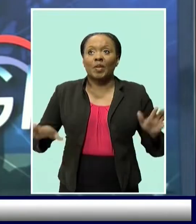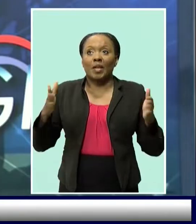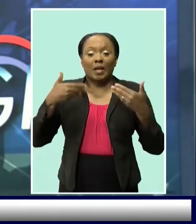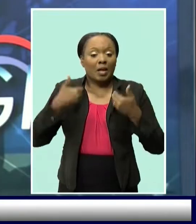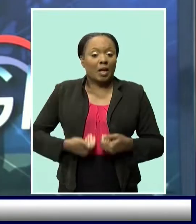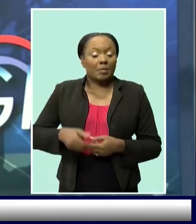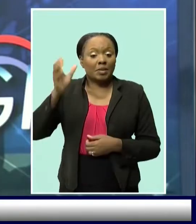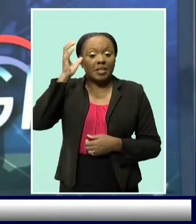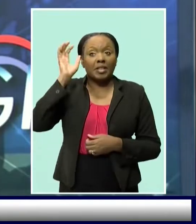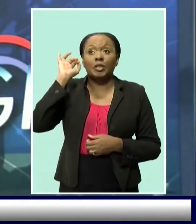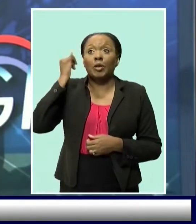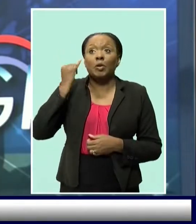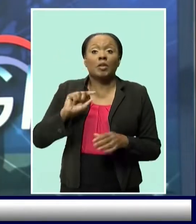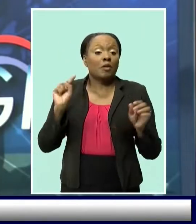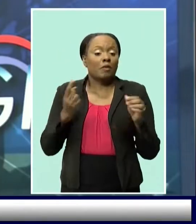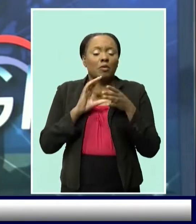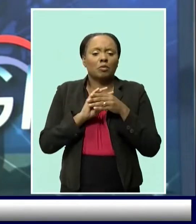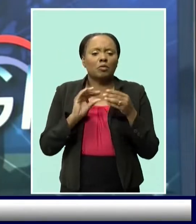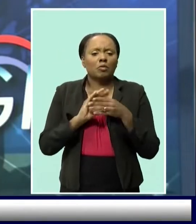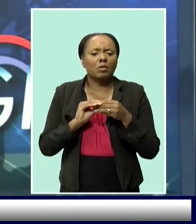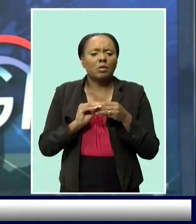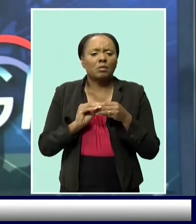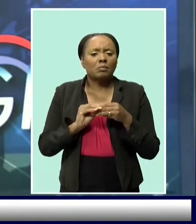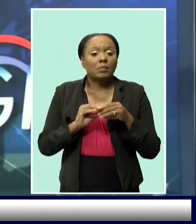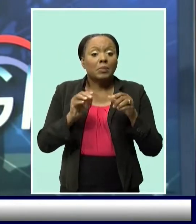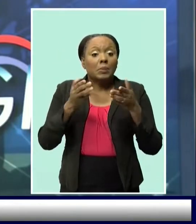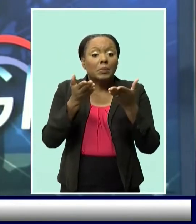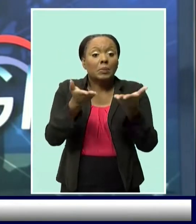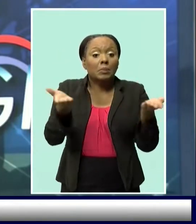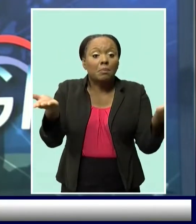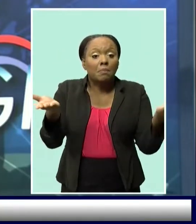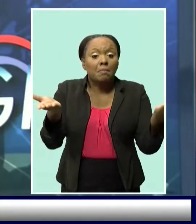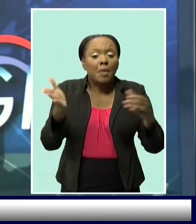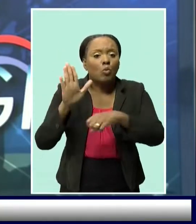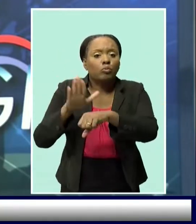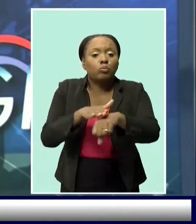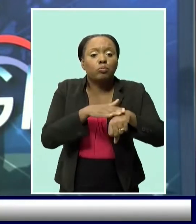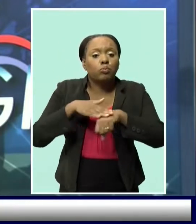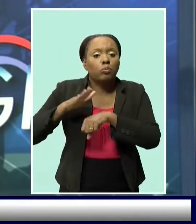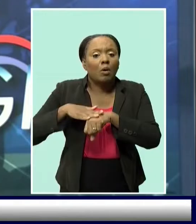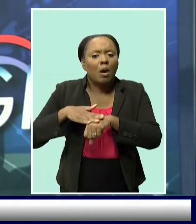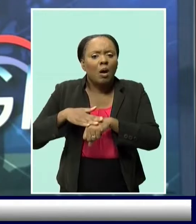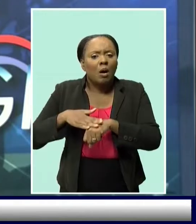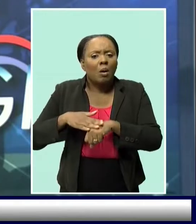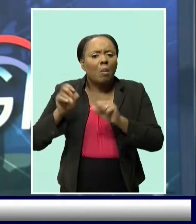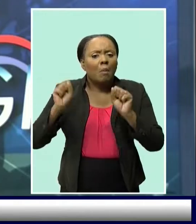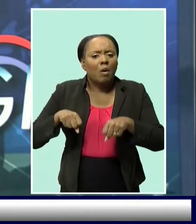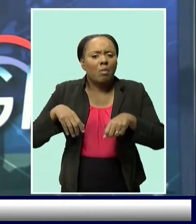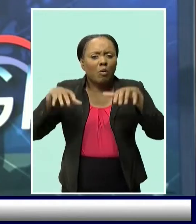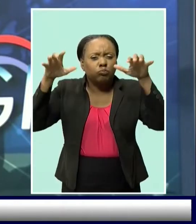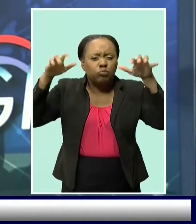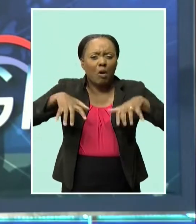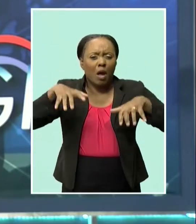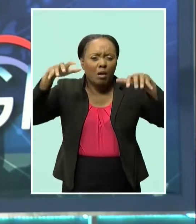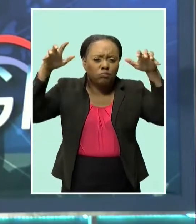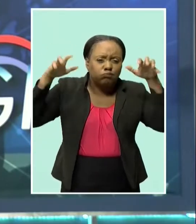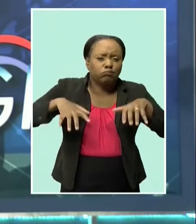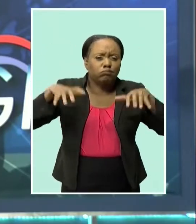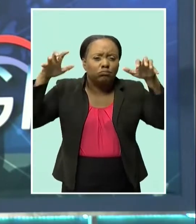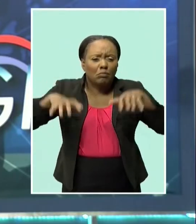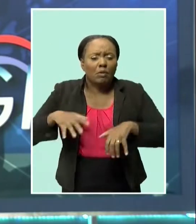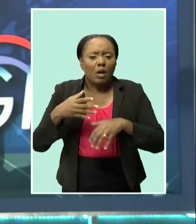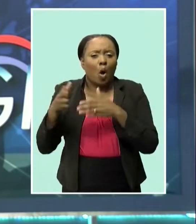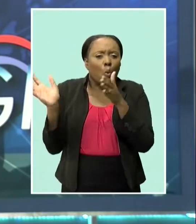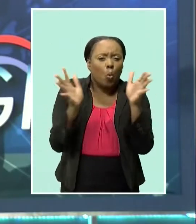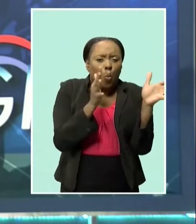I'm Shane Jones, leading the news at 7. Barbadians are being warned to brace for up to 4 inches of rain and wind gusts of 55 miles per